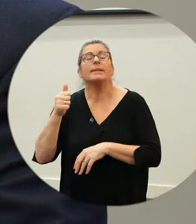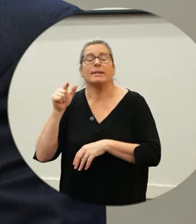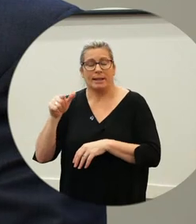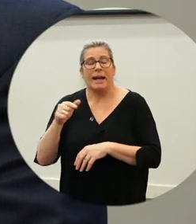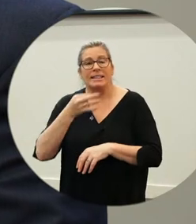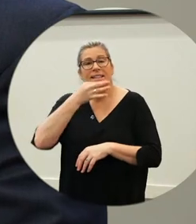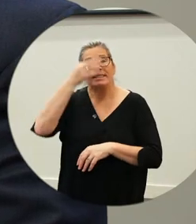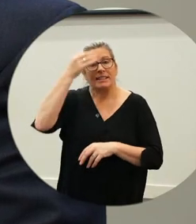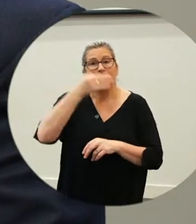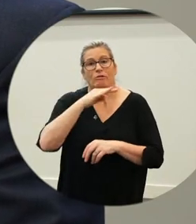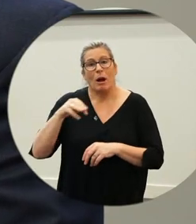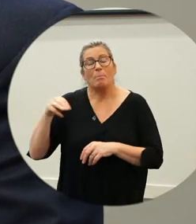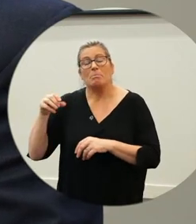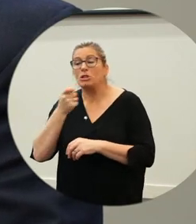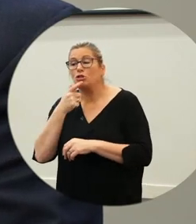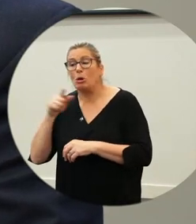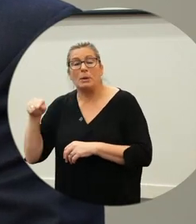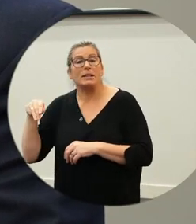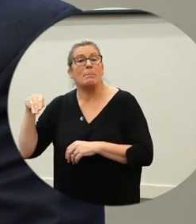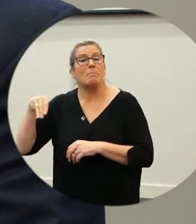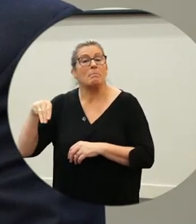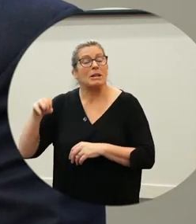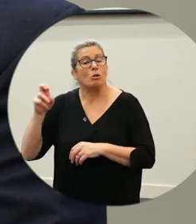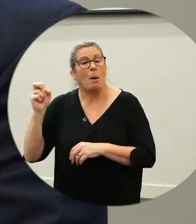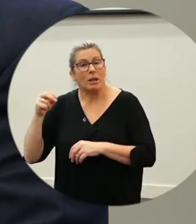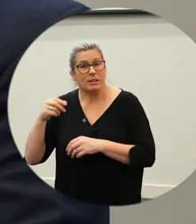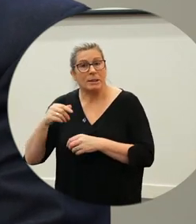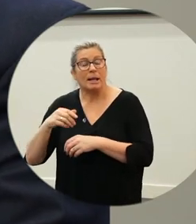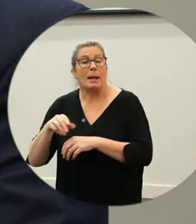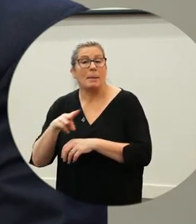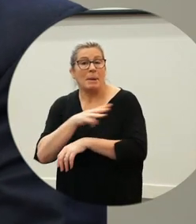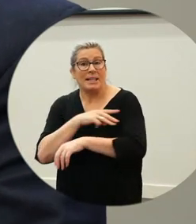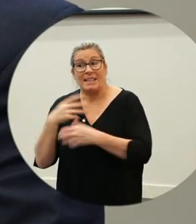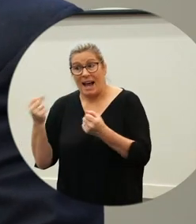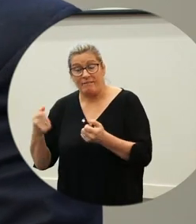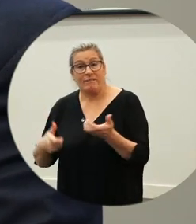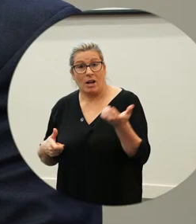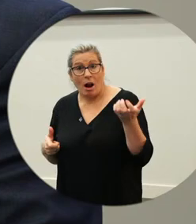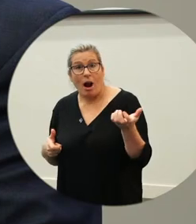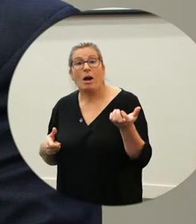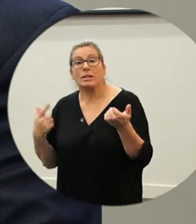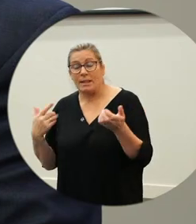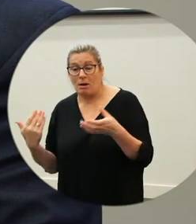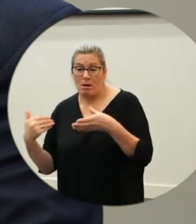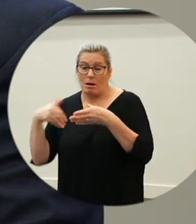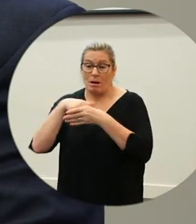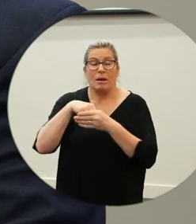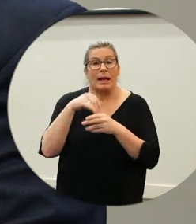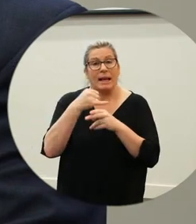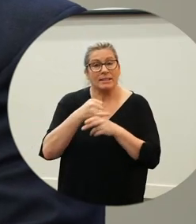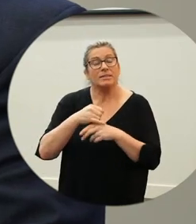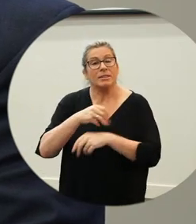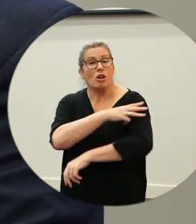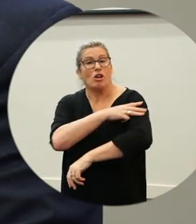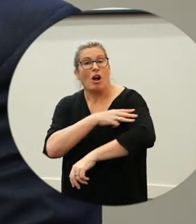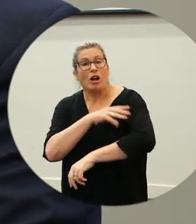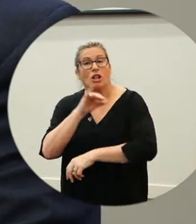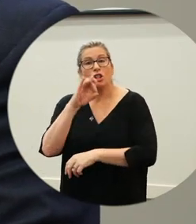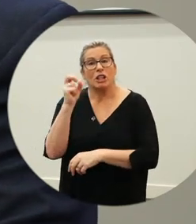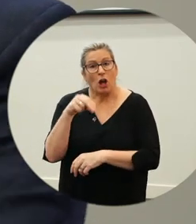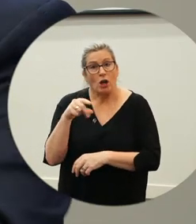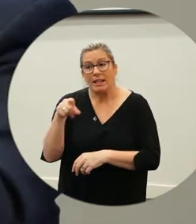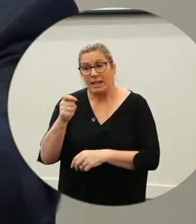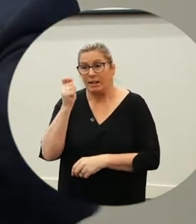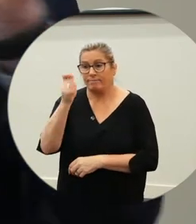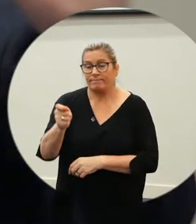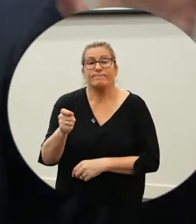Metropolitan Police who carried firearms were inducted into the Garda Síochána and were given a warrant to